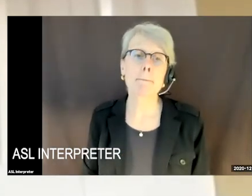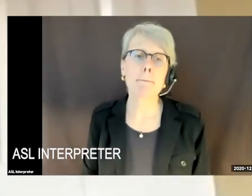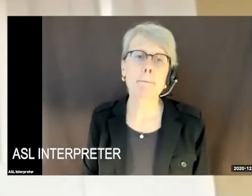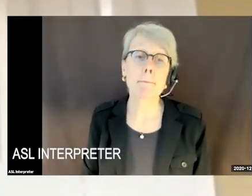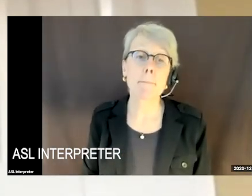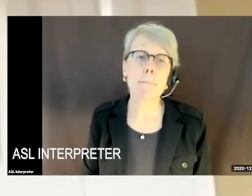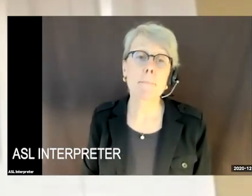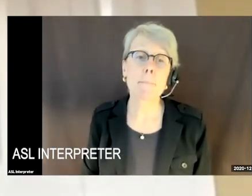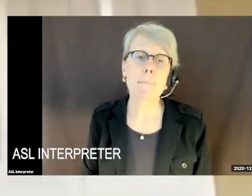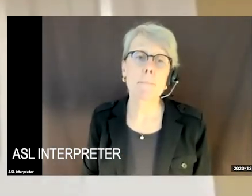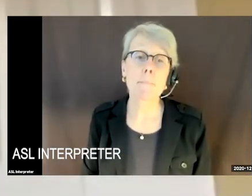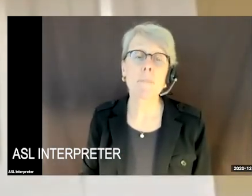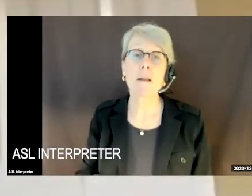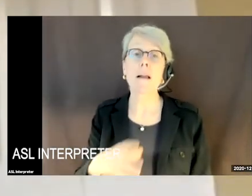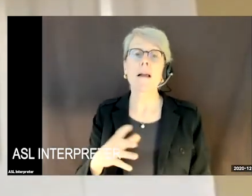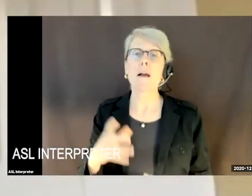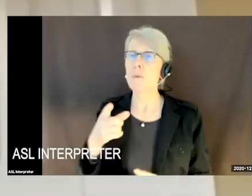protesting.